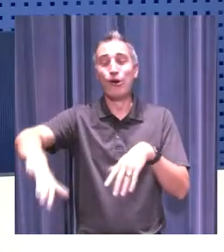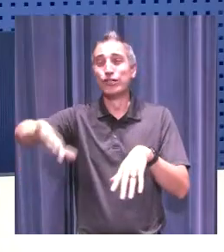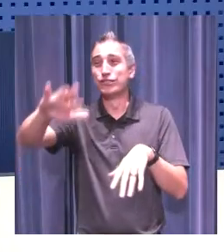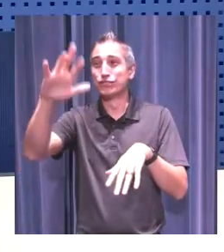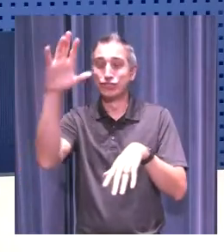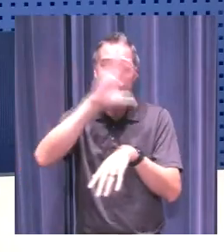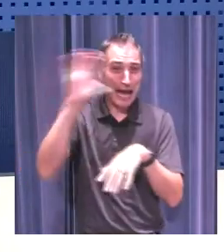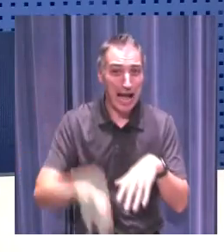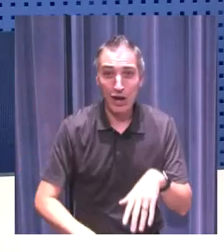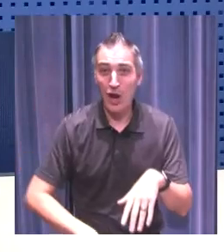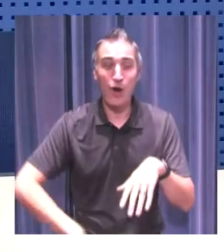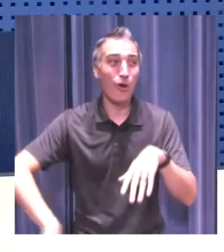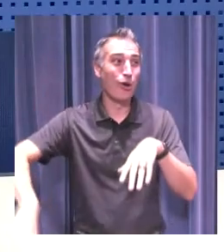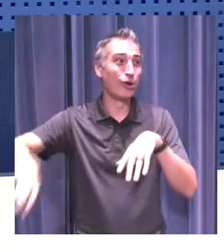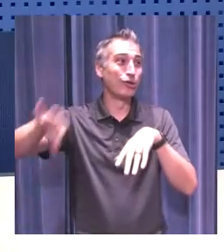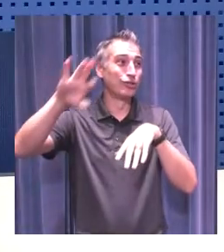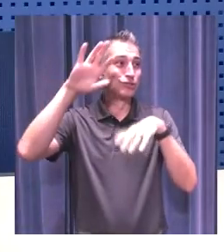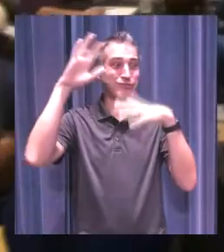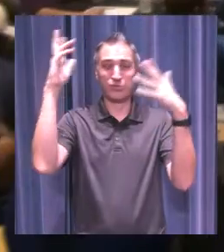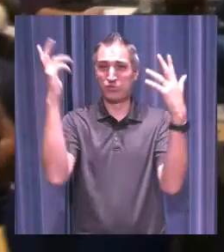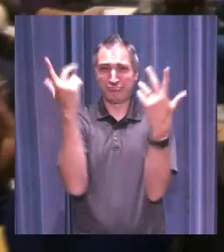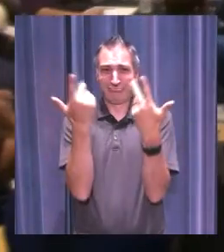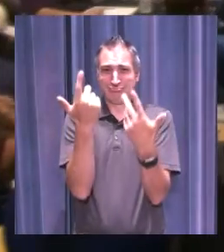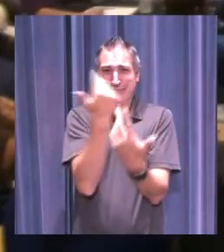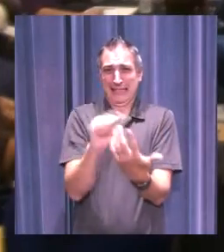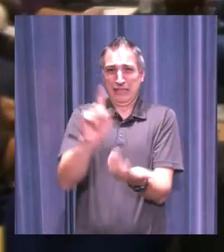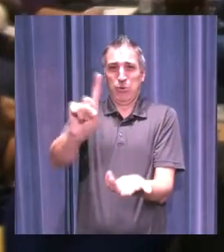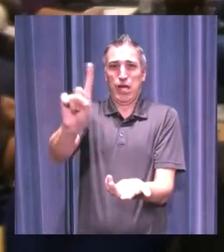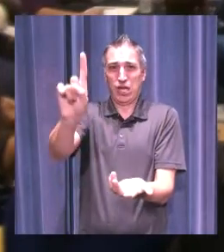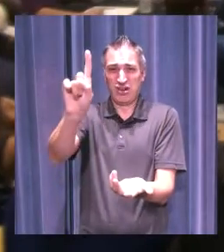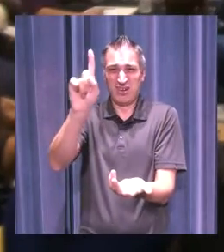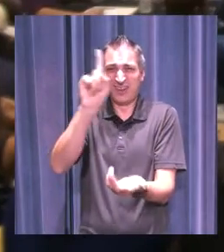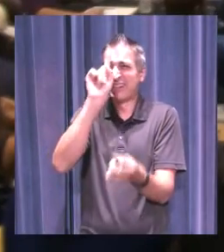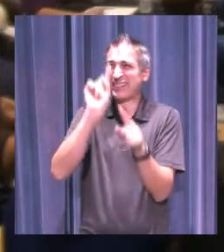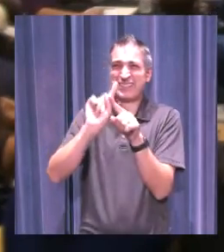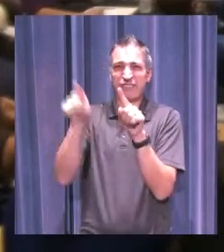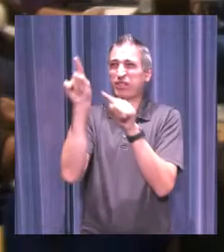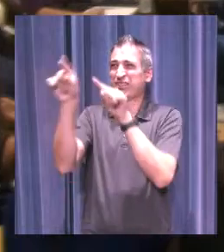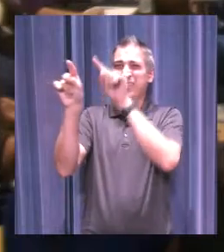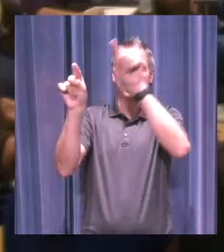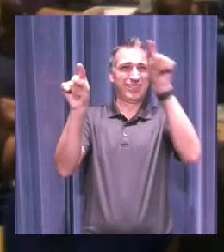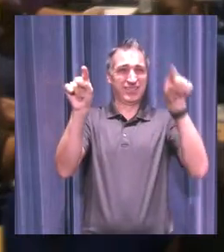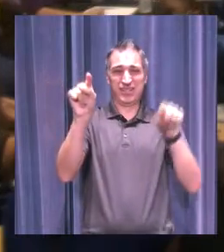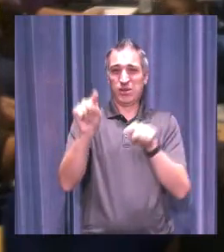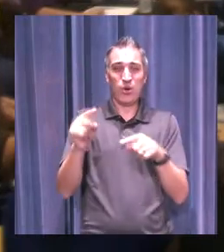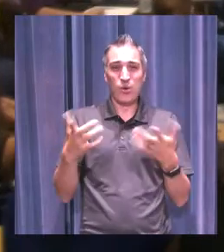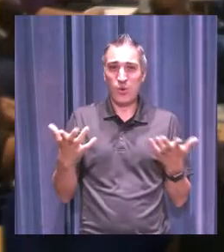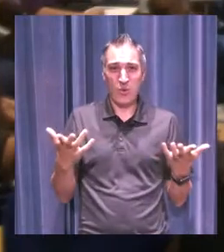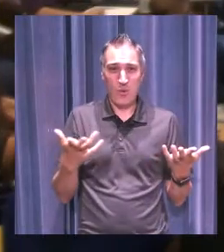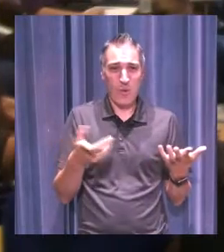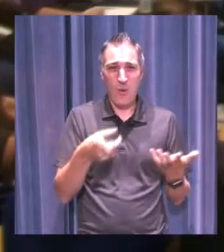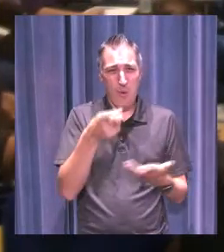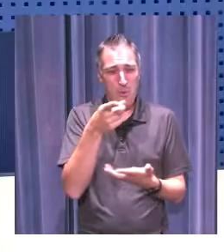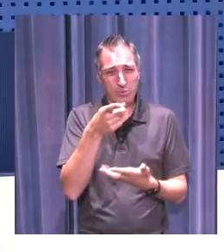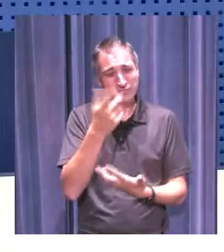Chicago, Jersey. I mean, all those different places, man. I mean,